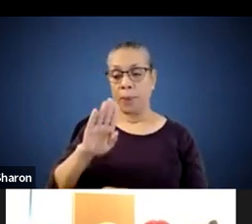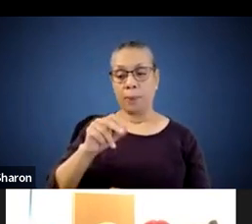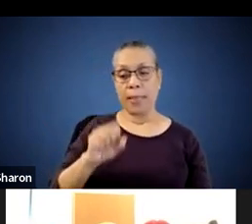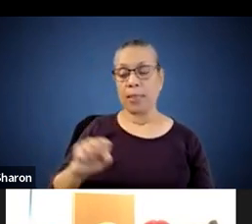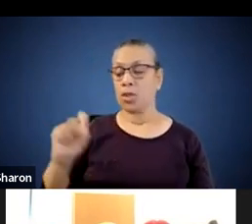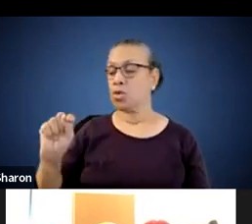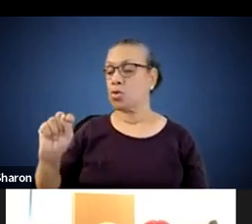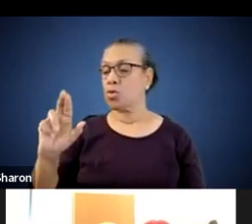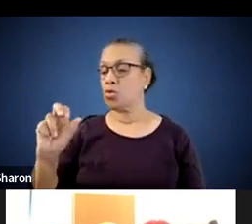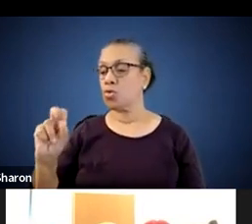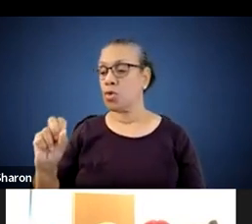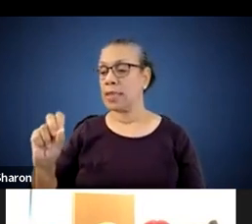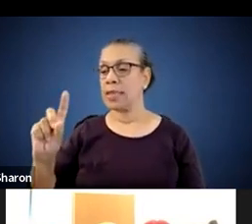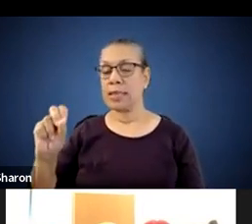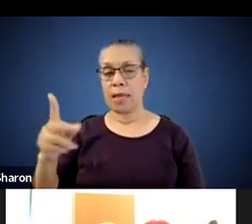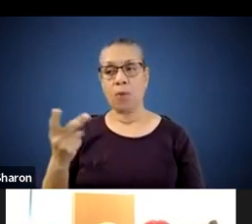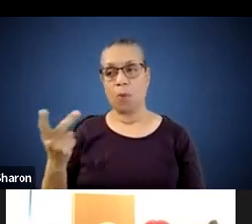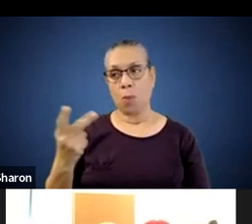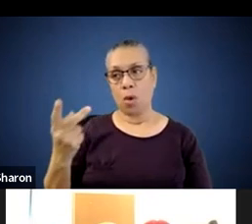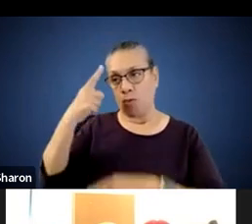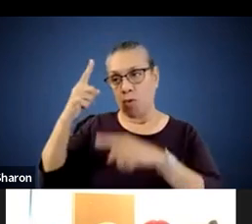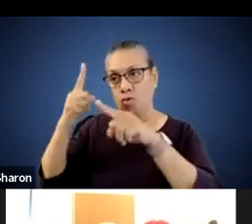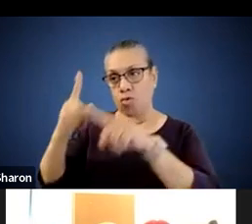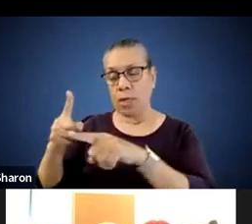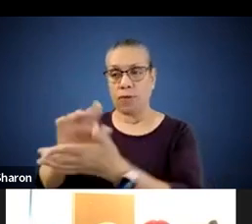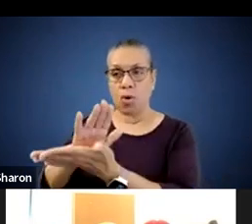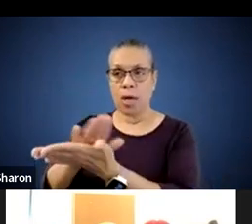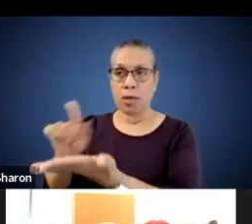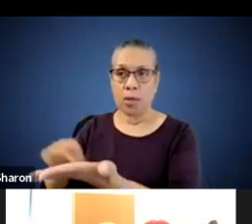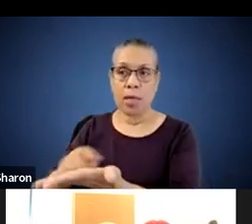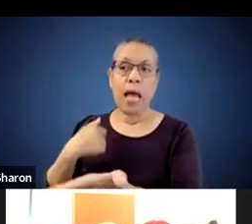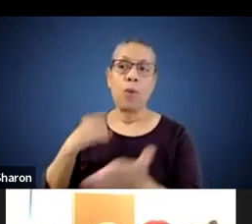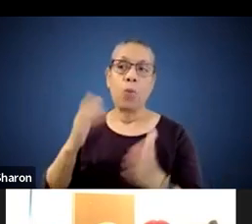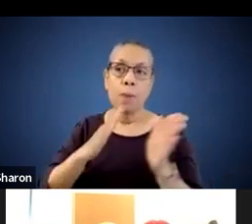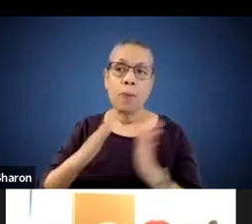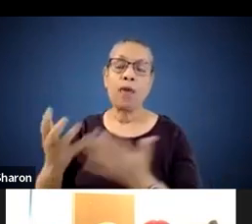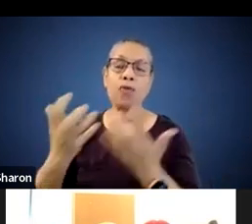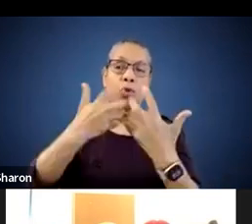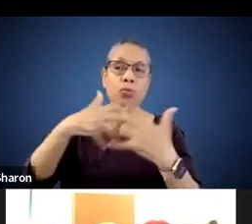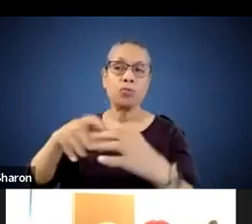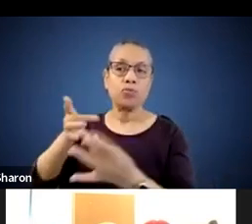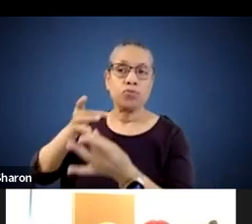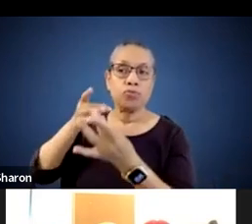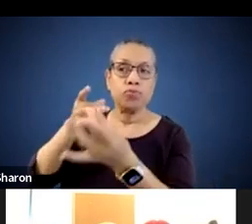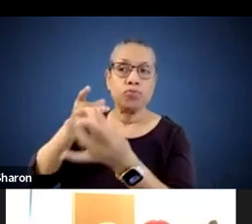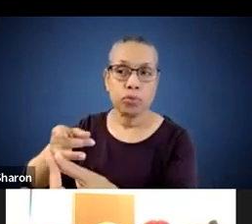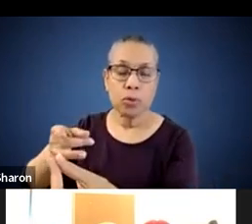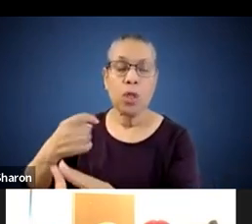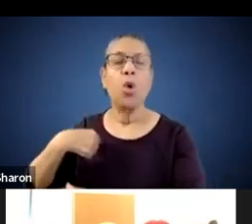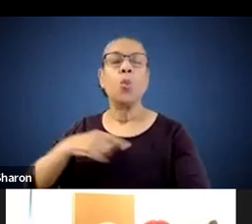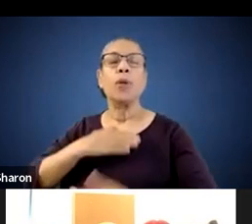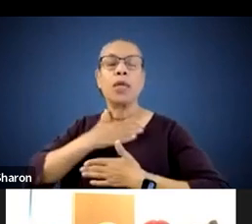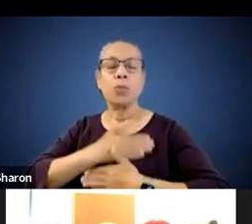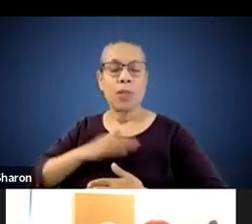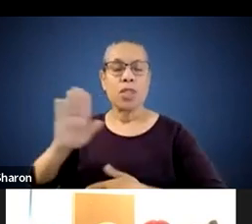closely to finalize and agreed upon contract and prepare for a smooth and successful implementation we appreciate their